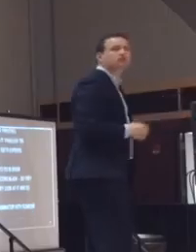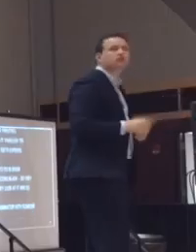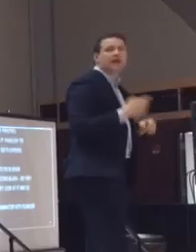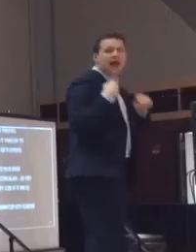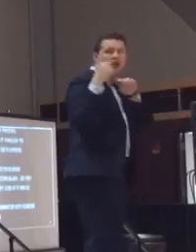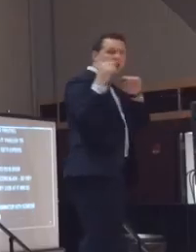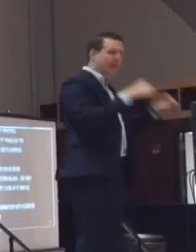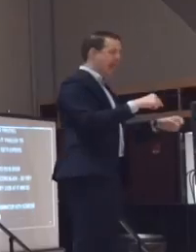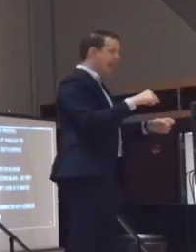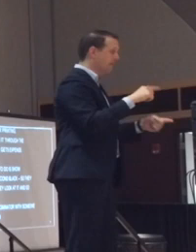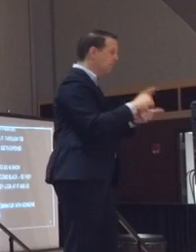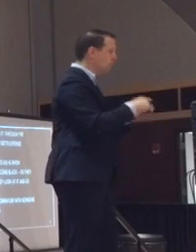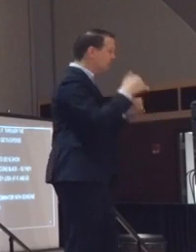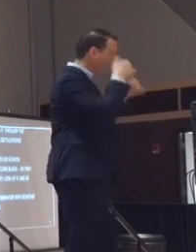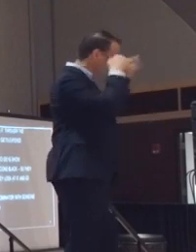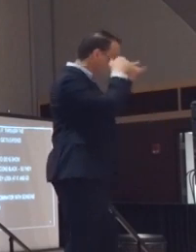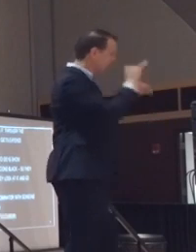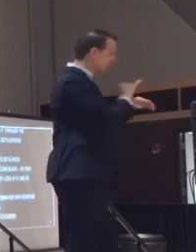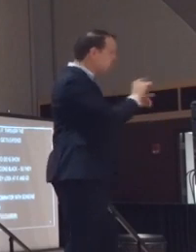into the cattle industry as a